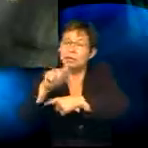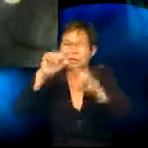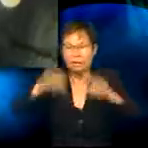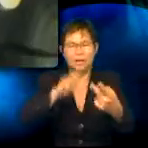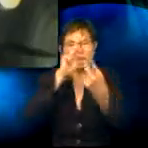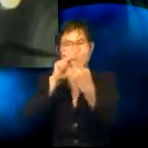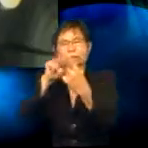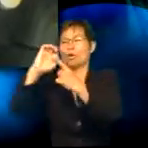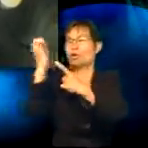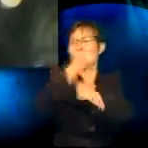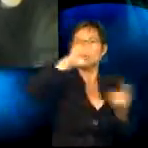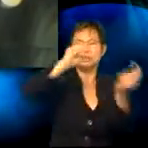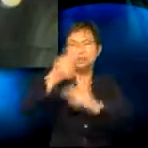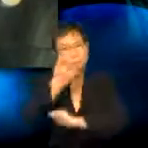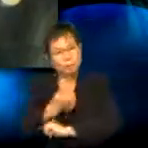environmental changes better.